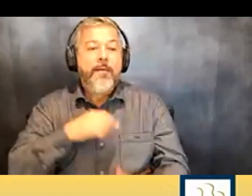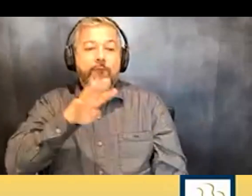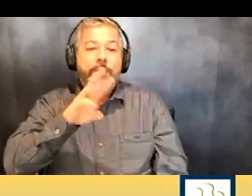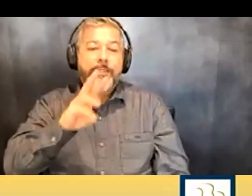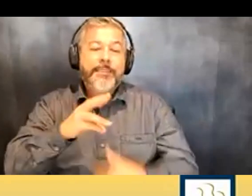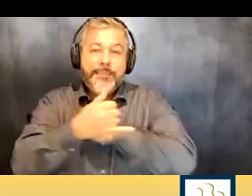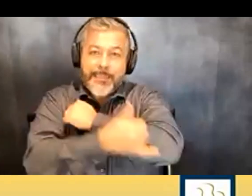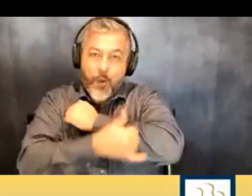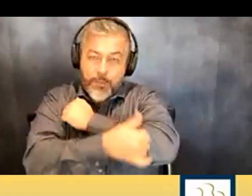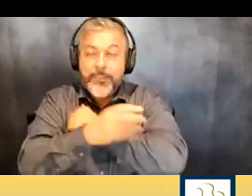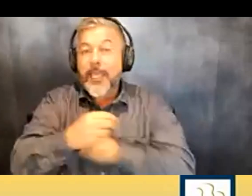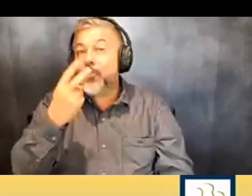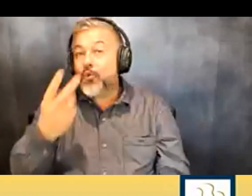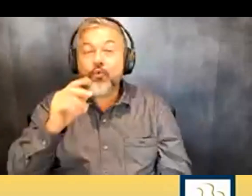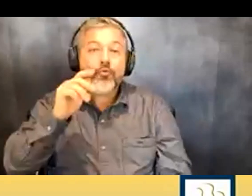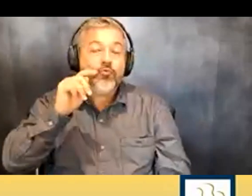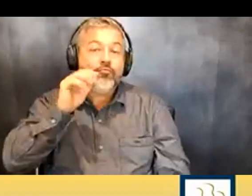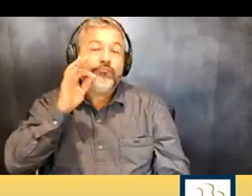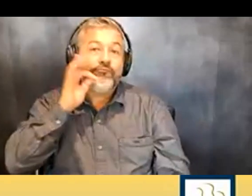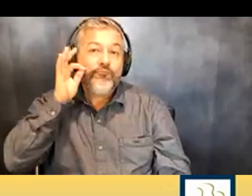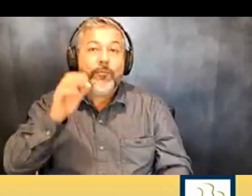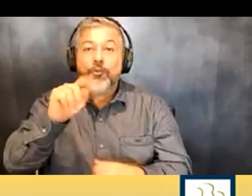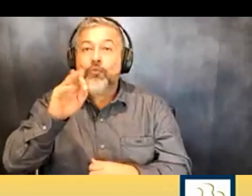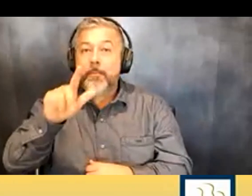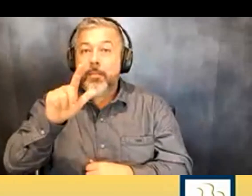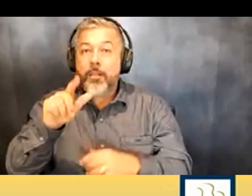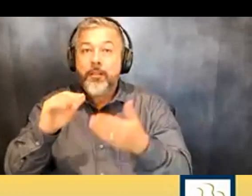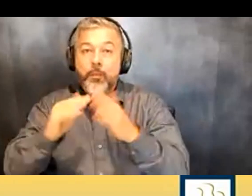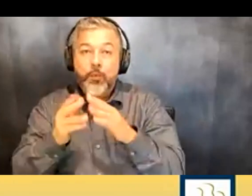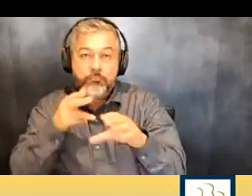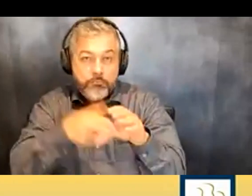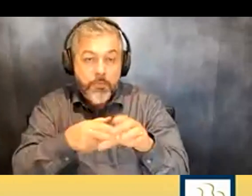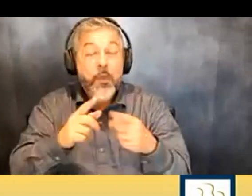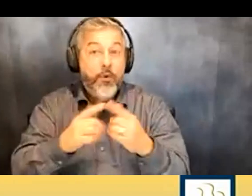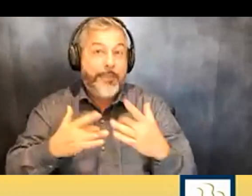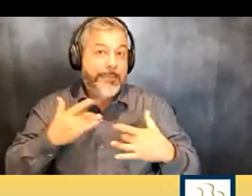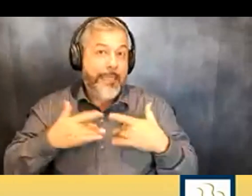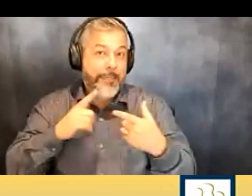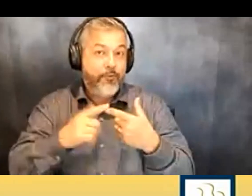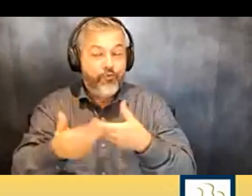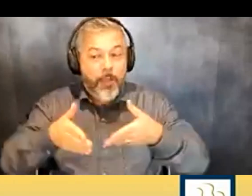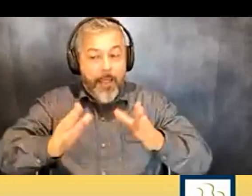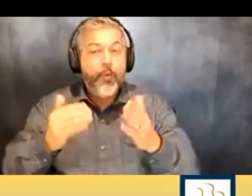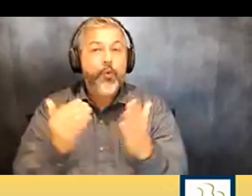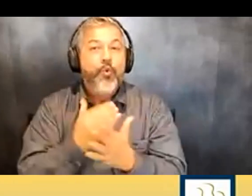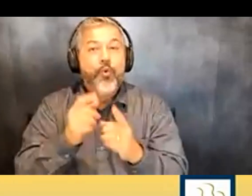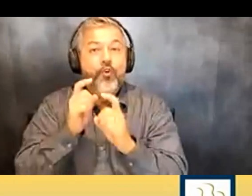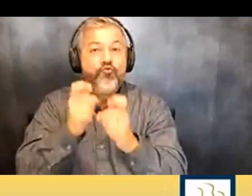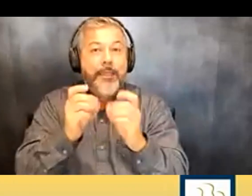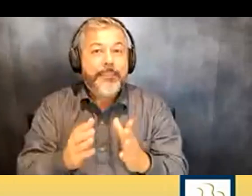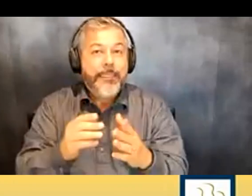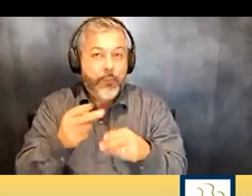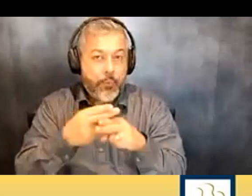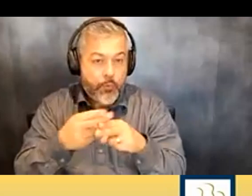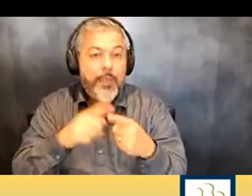tribal agencies participating, and we're really excited to welcome new grantees soon. And HDAP funding can be used